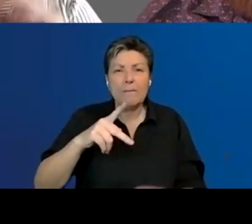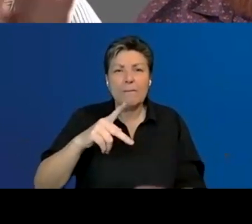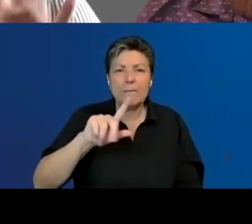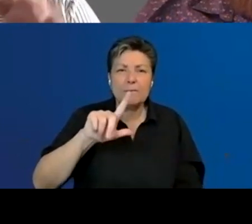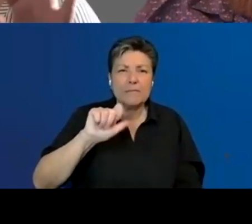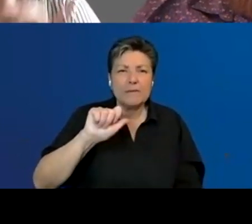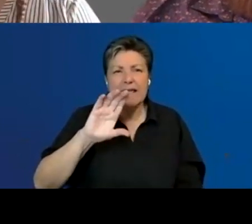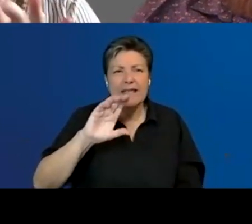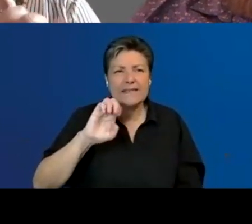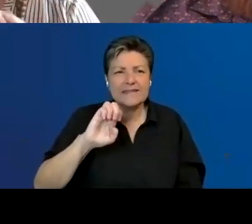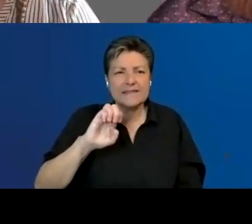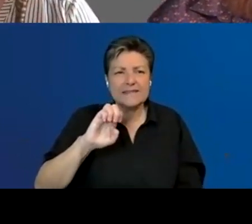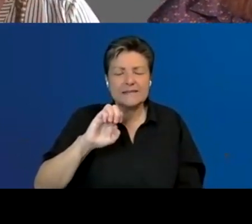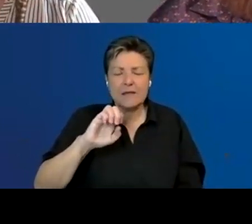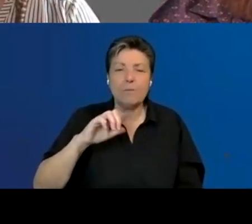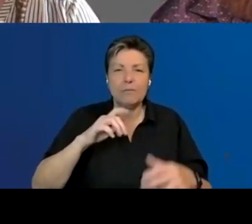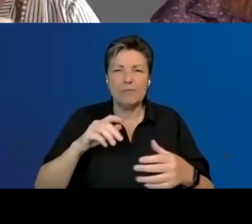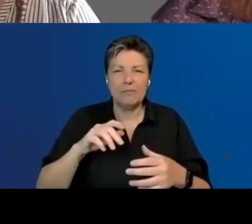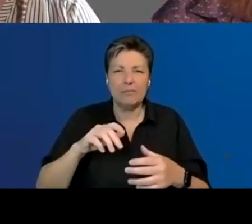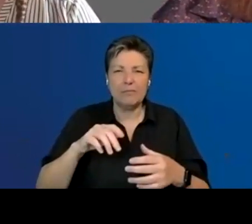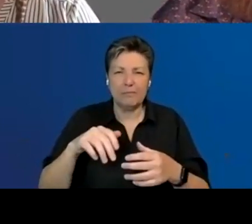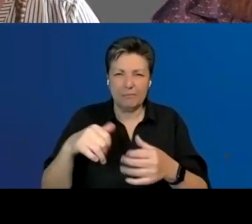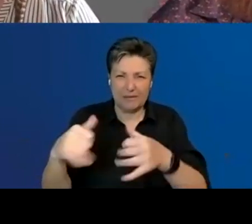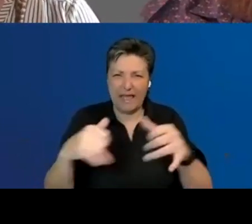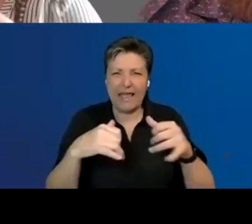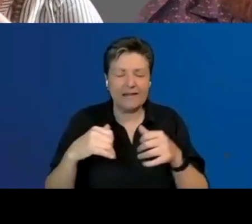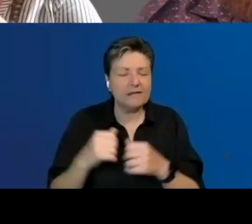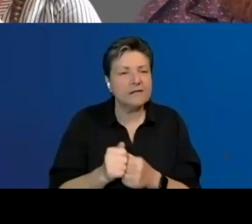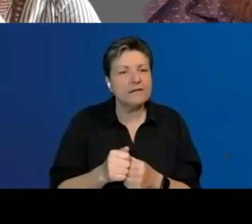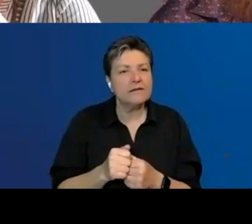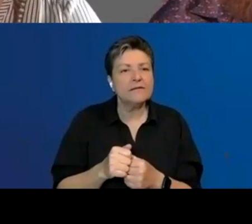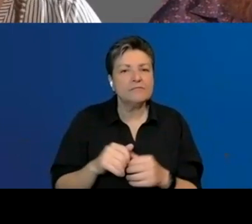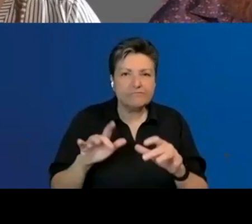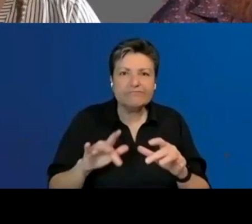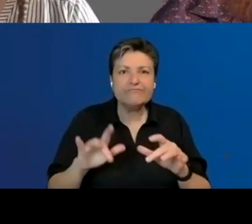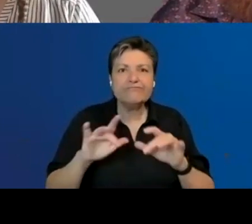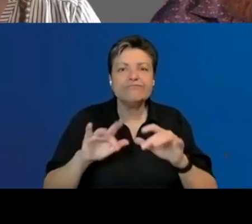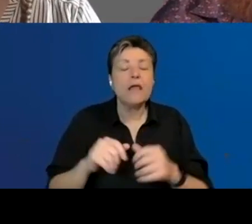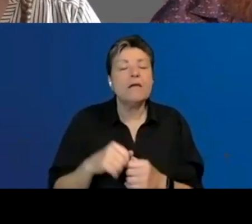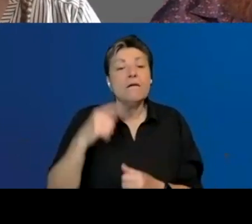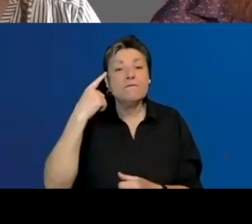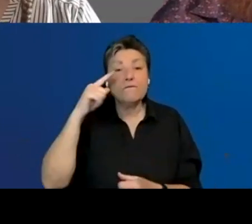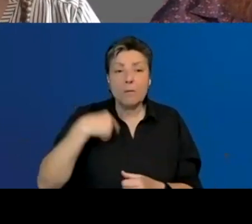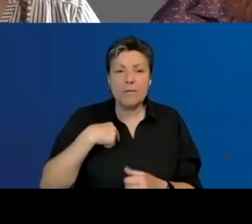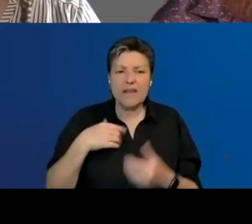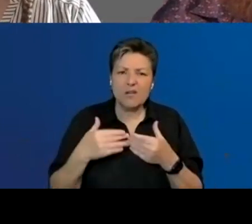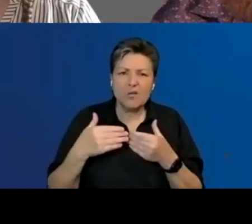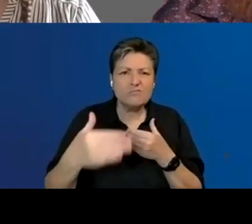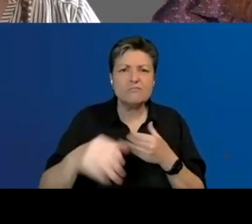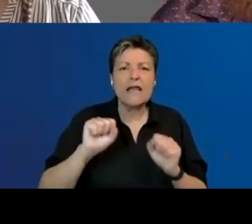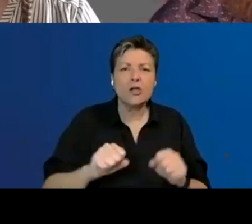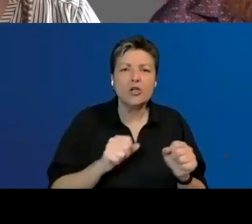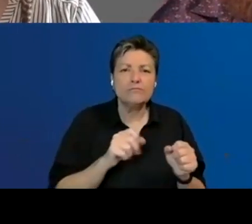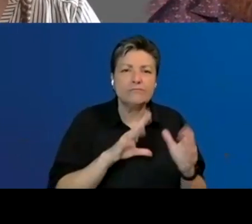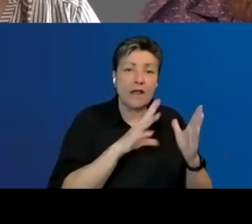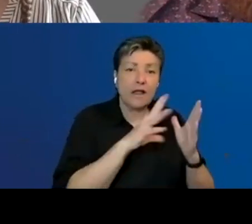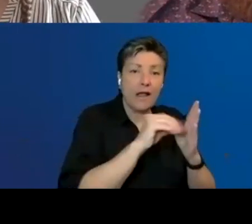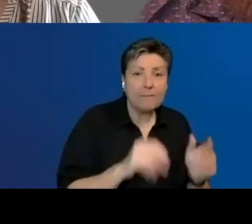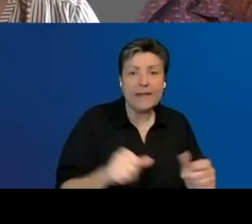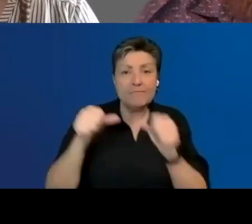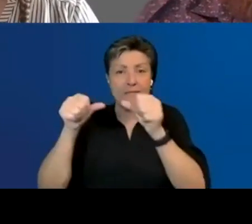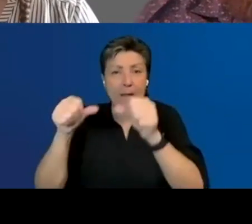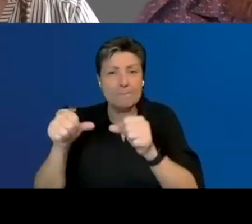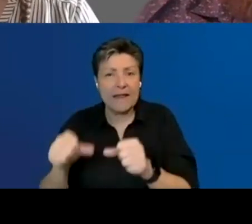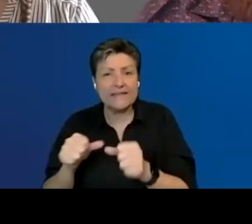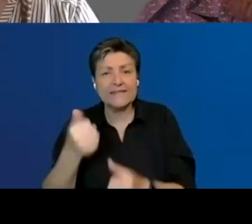and transcribe the intro to the episode. And from then on, that could be copy and pasted into each